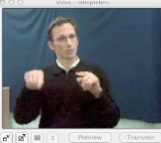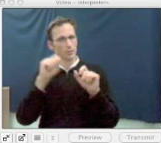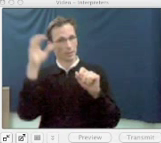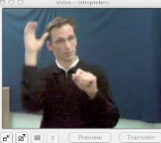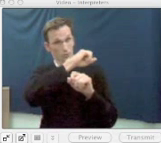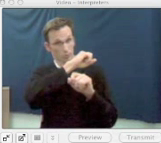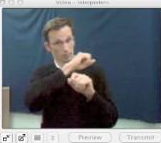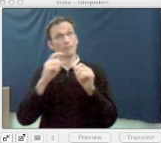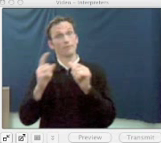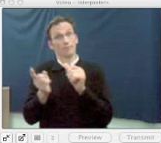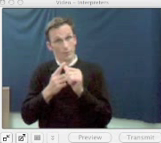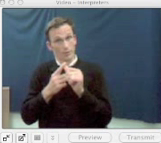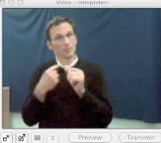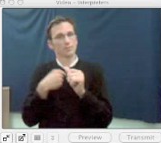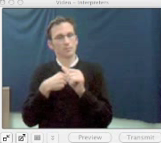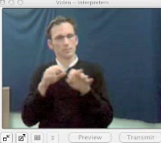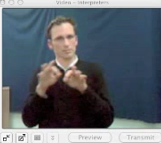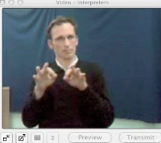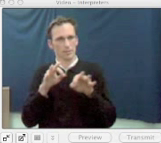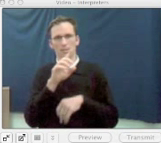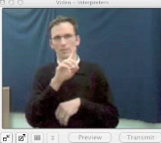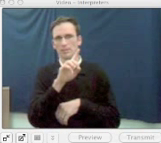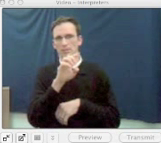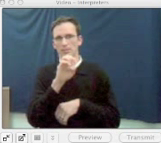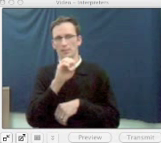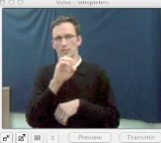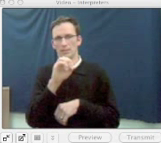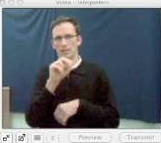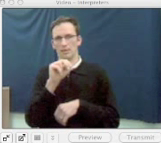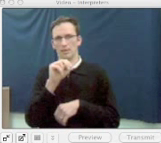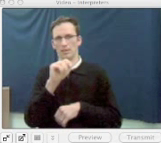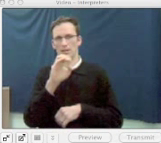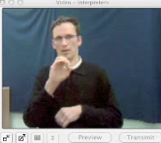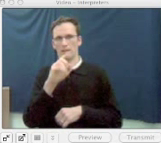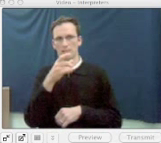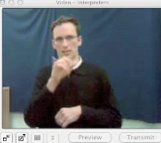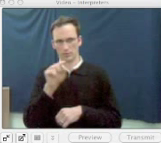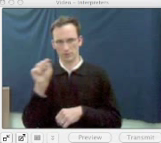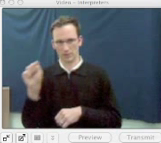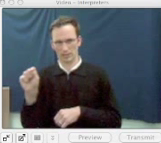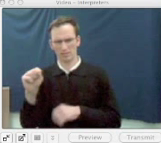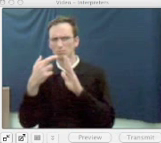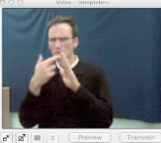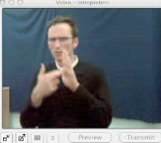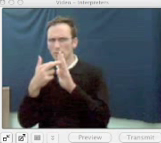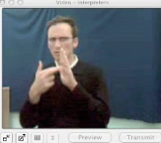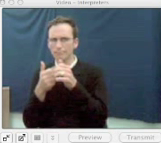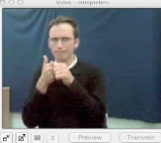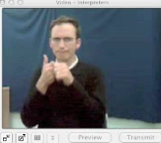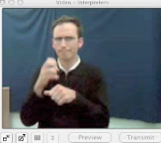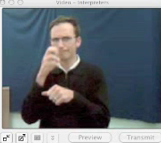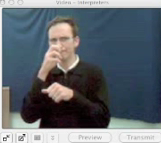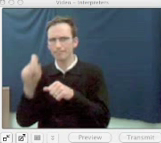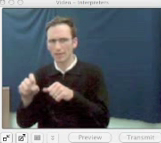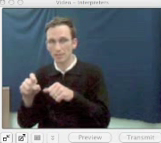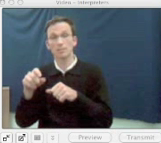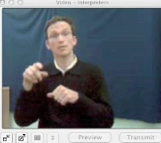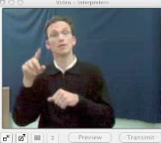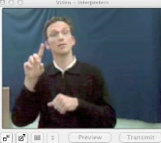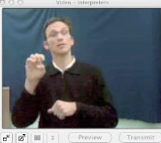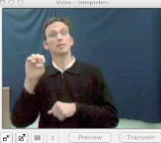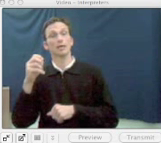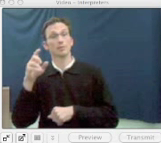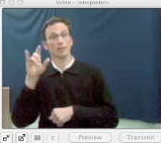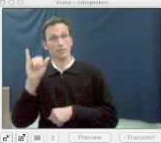deontology first. A deontologist would say, what is the value, what is the principle, and create